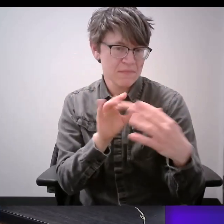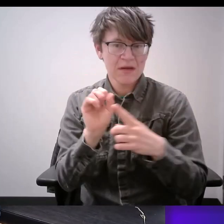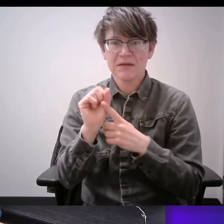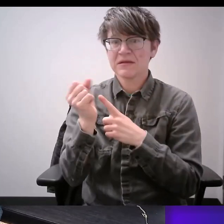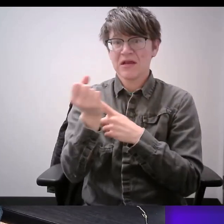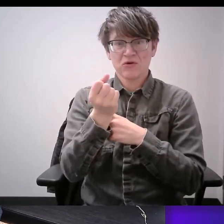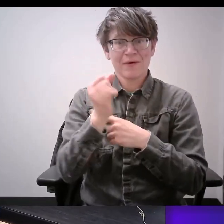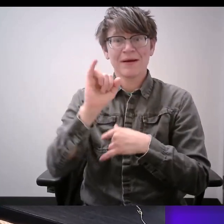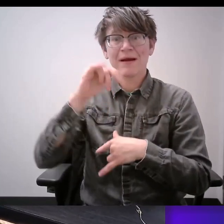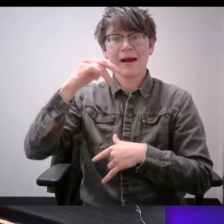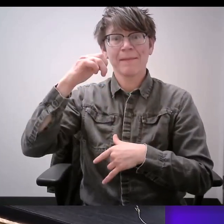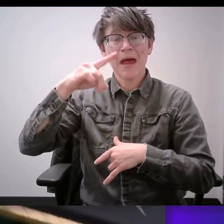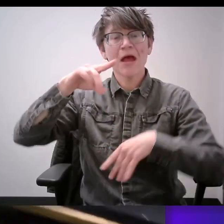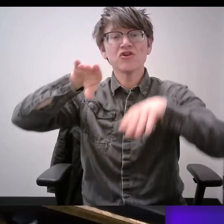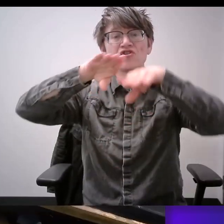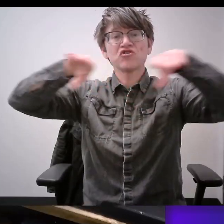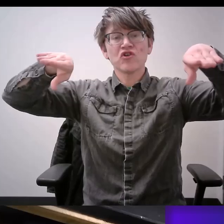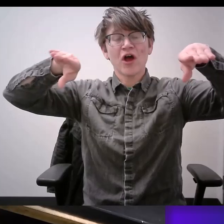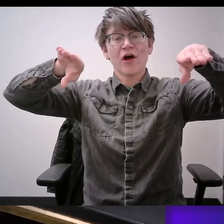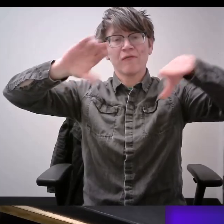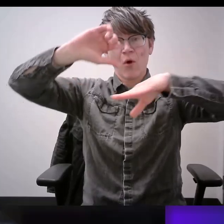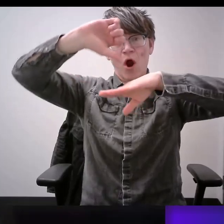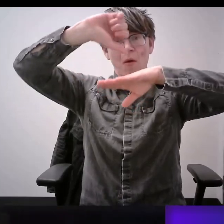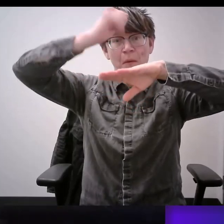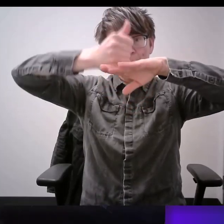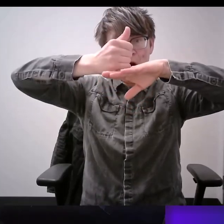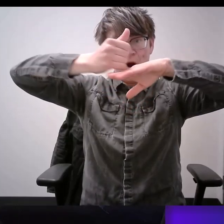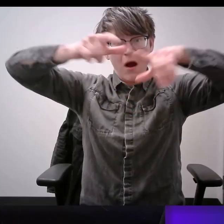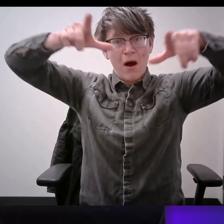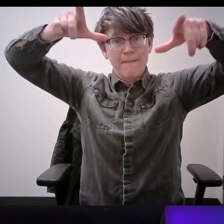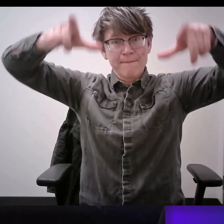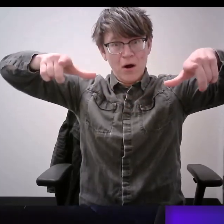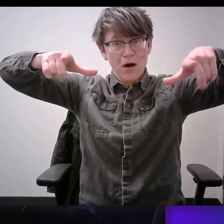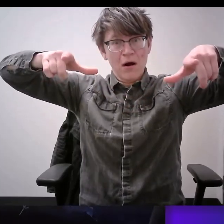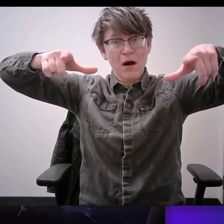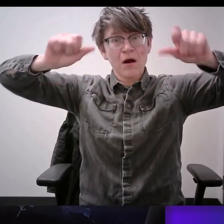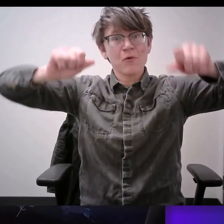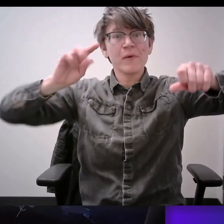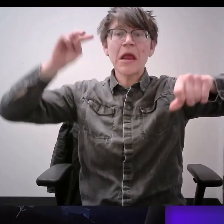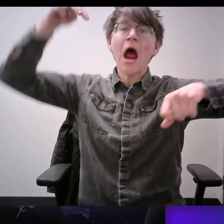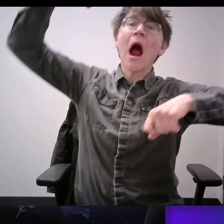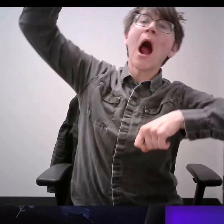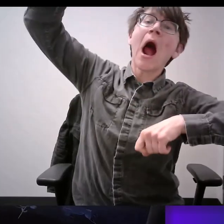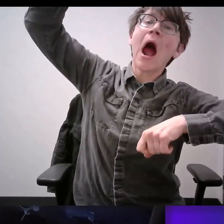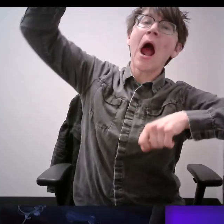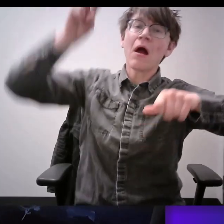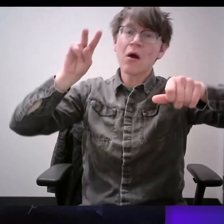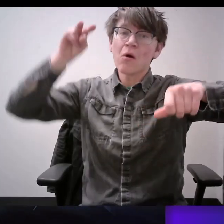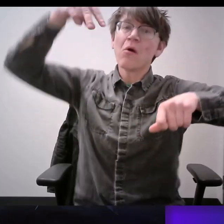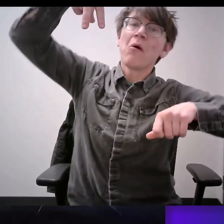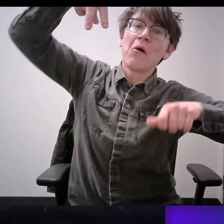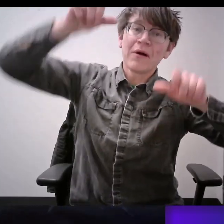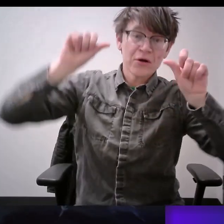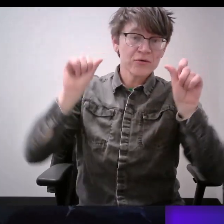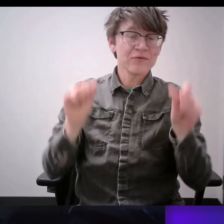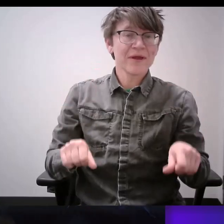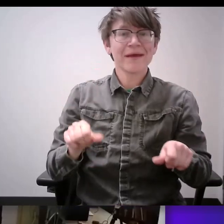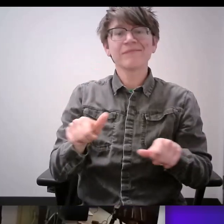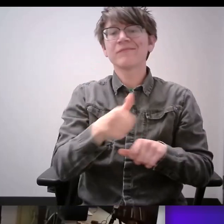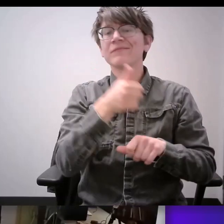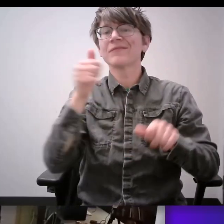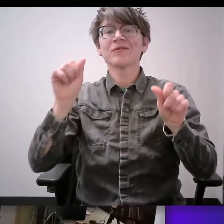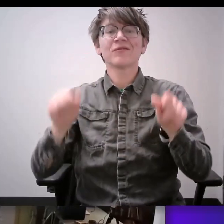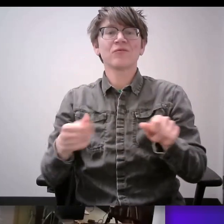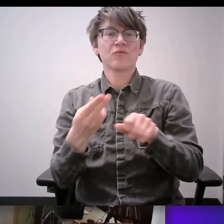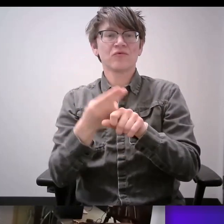lay the iPad on a shelf above the paper and we could occasionally stand up and see what was going on. You could also use a DSLR on a